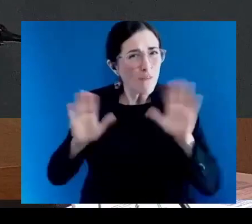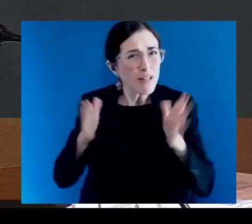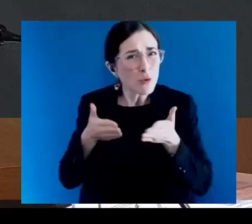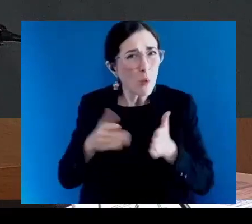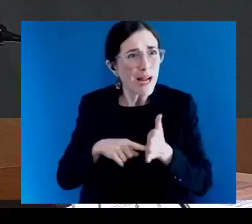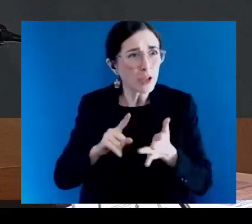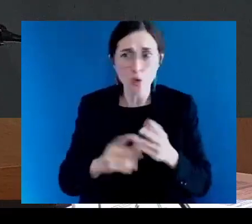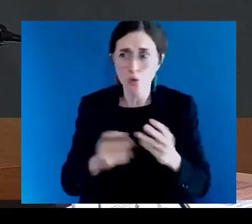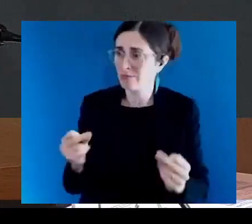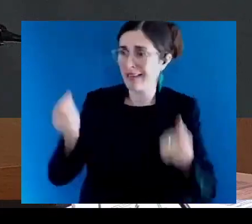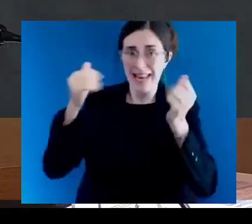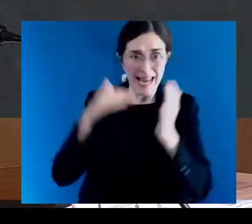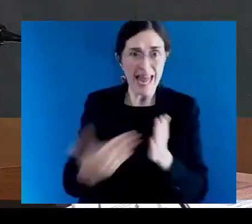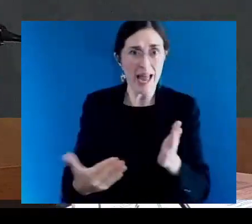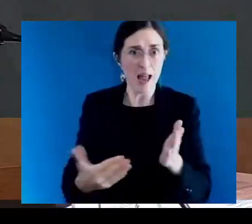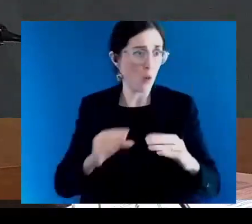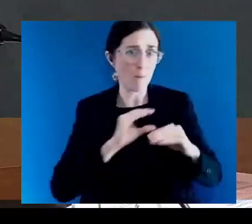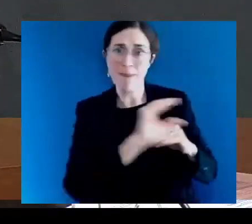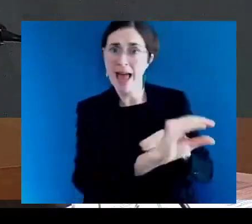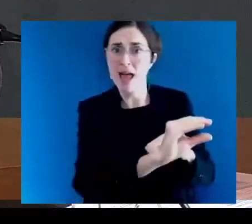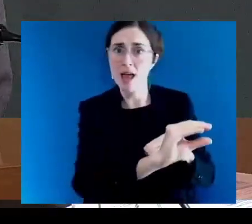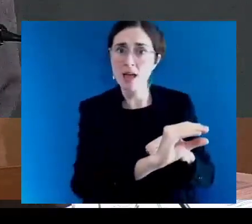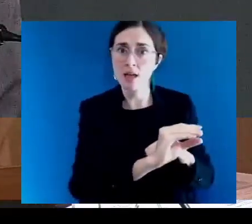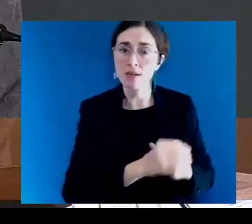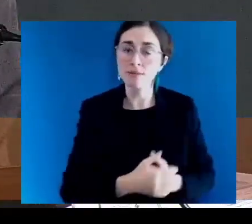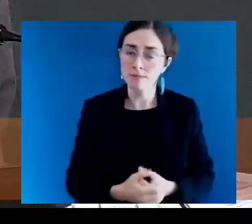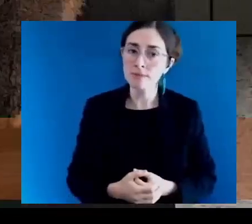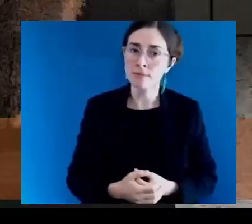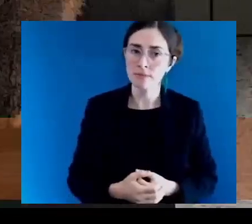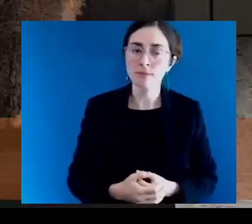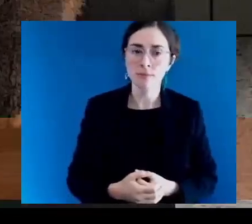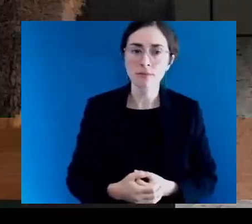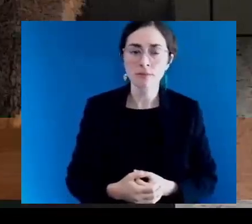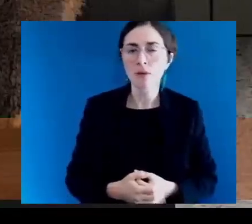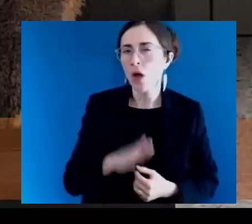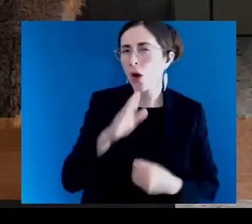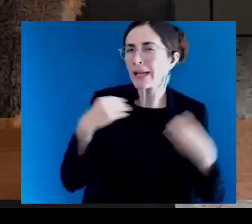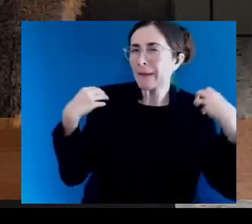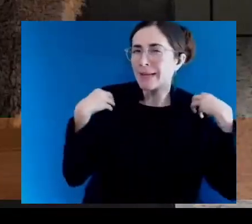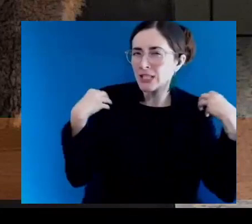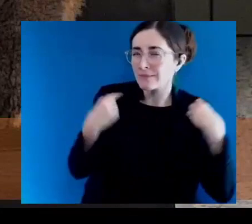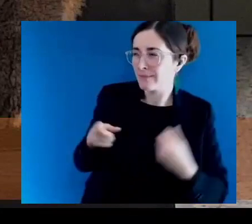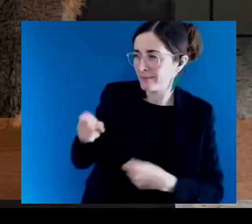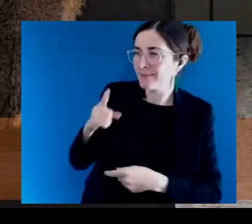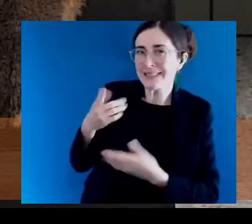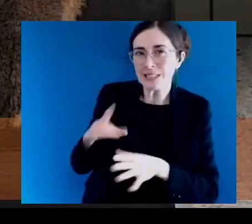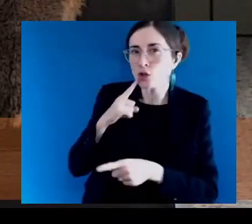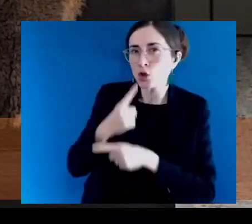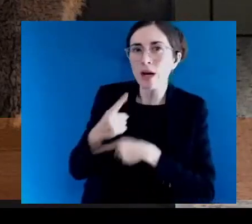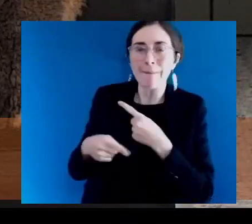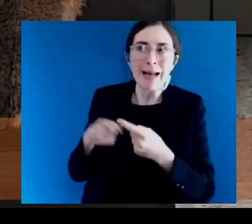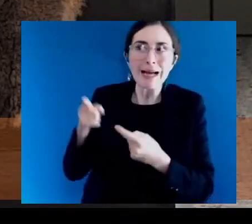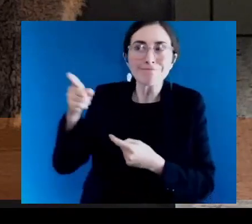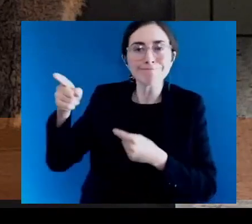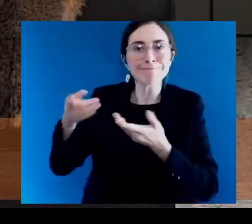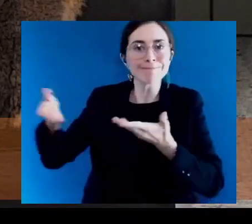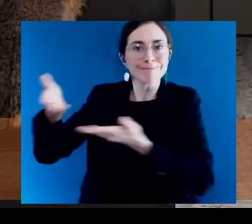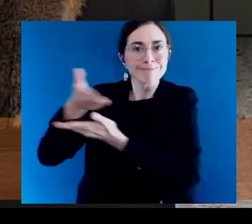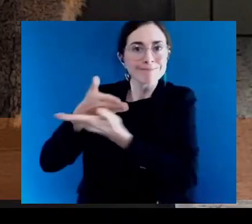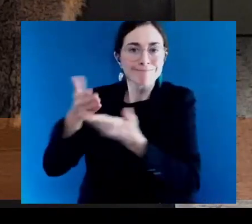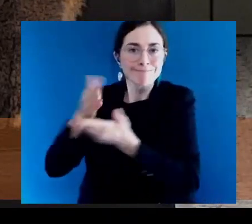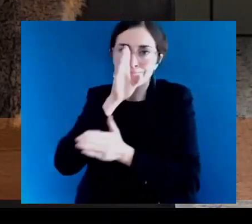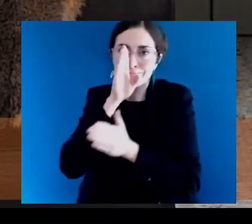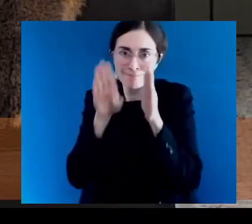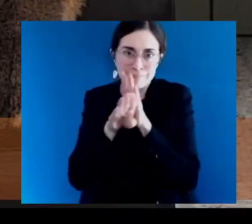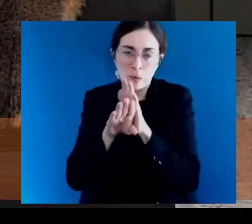immediately. To be fair to the Minister, Commissioner, there was a mention of Cabinet and Confidence discussions that we won't ask